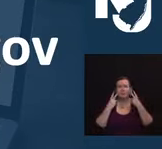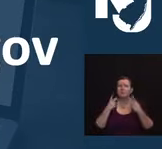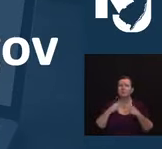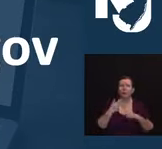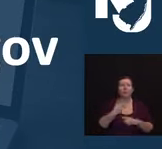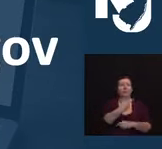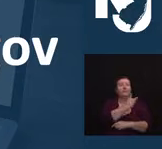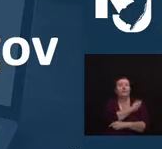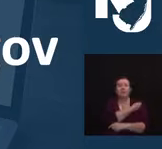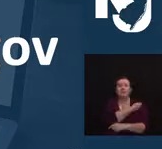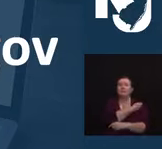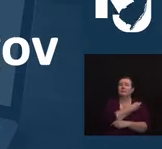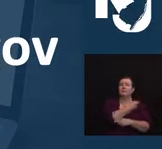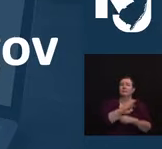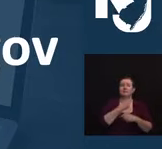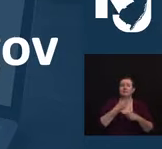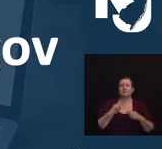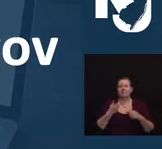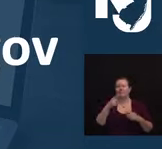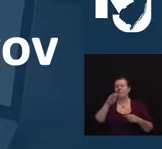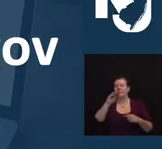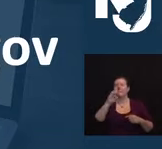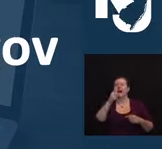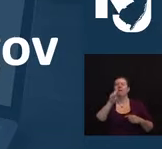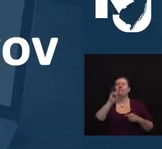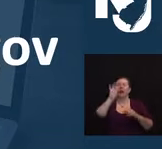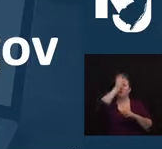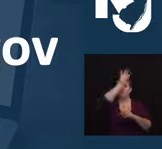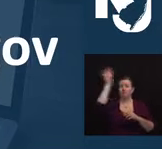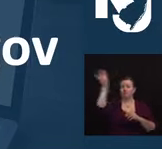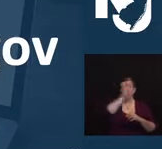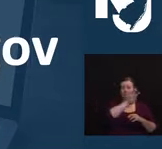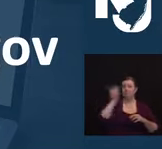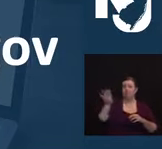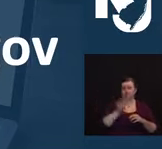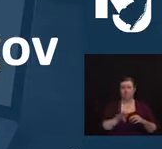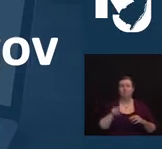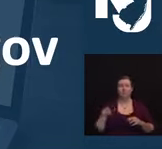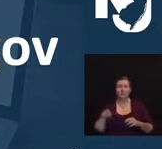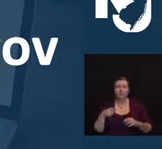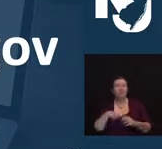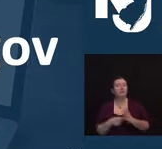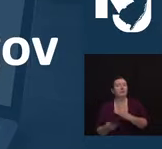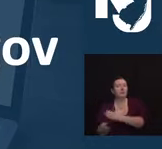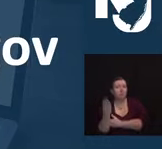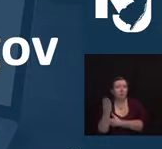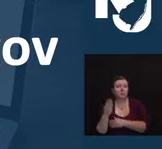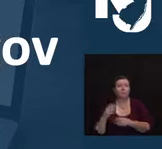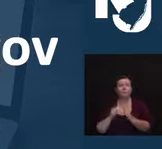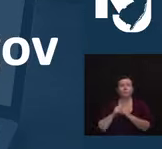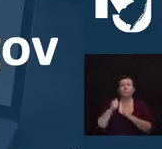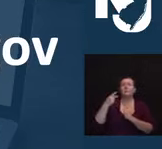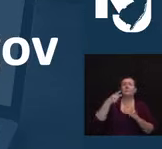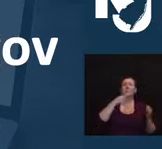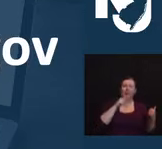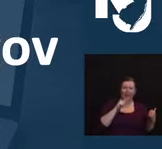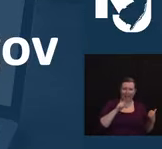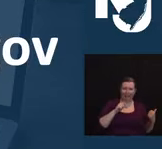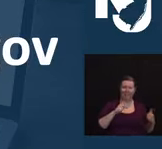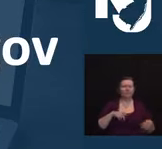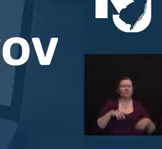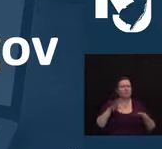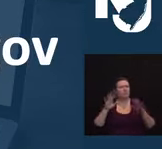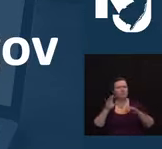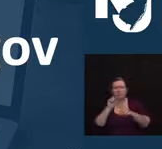them this morning. They were there, Pat, with you and your colleagues who have done a great job on things like testing, vaccines, field